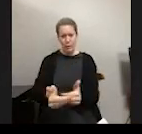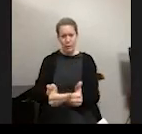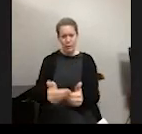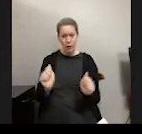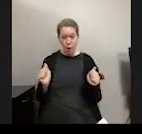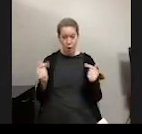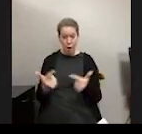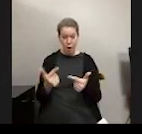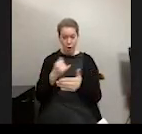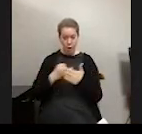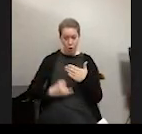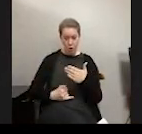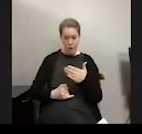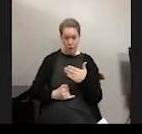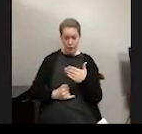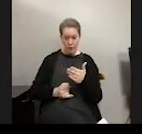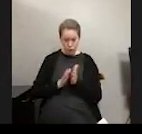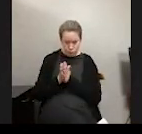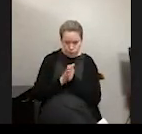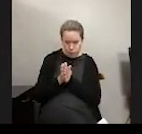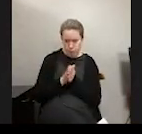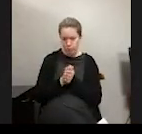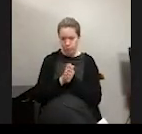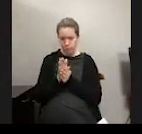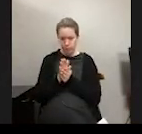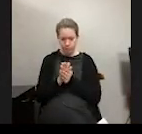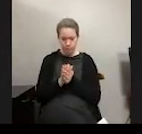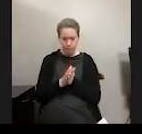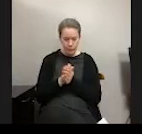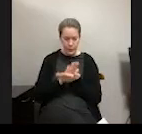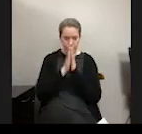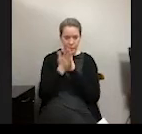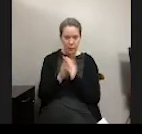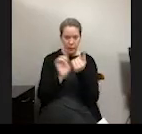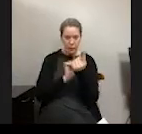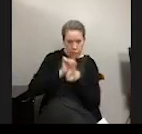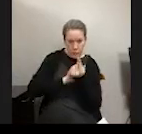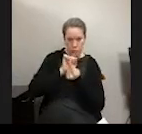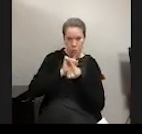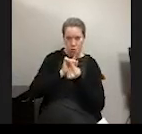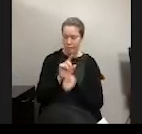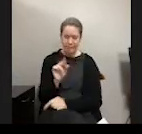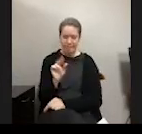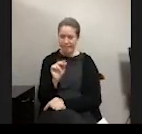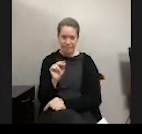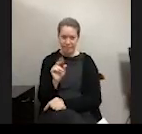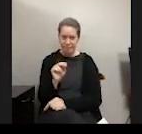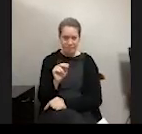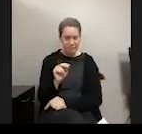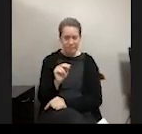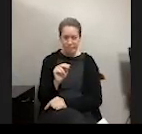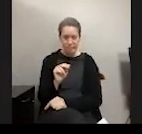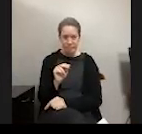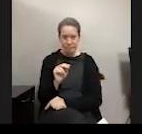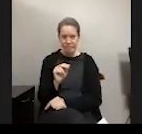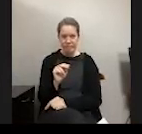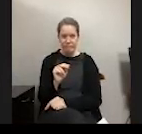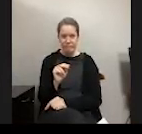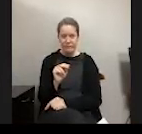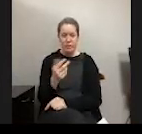interested in taking on interns or mentees to impart that kind of experience.